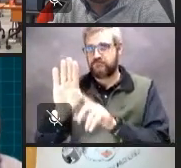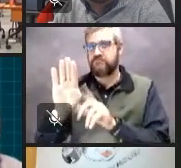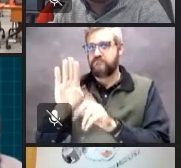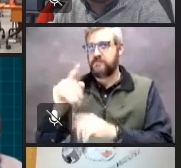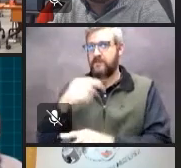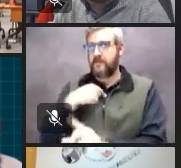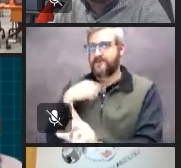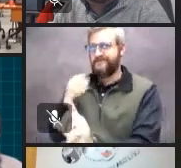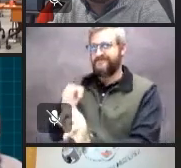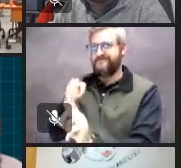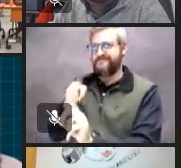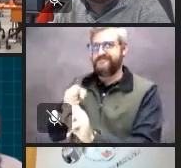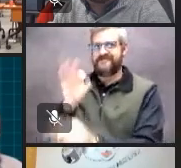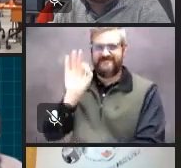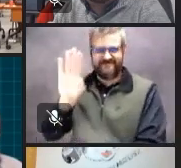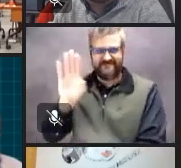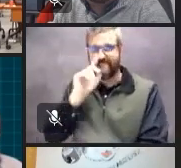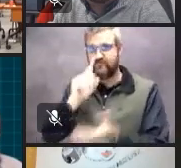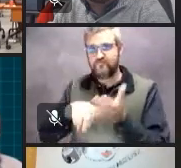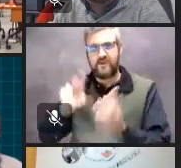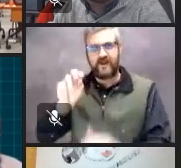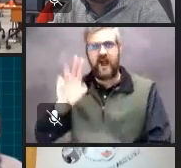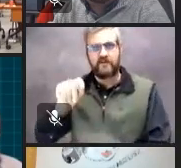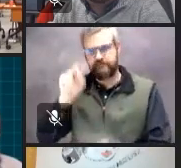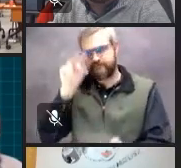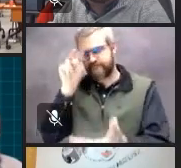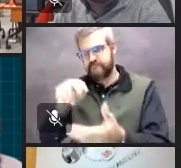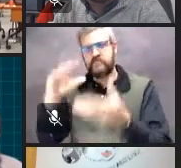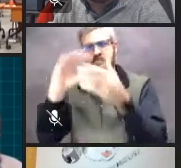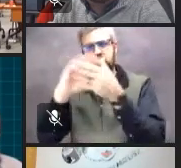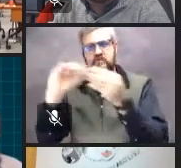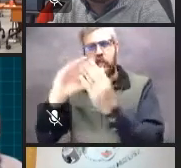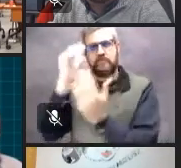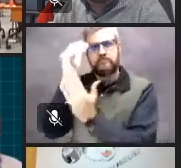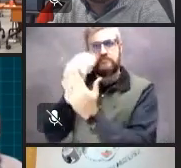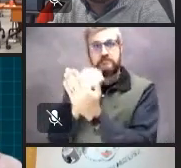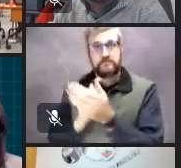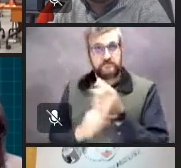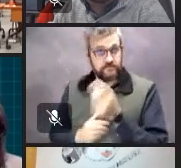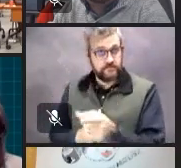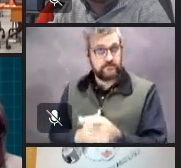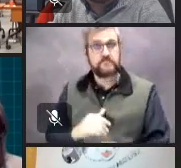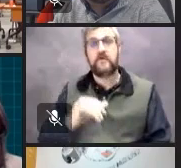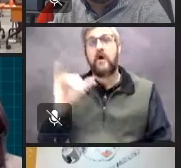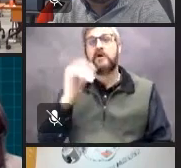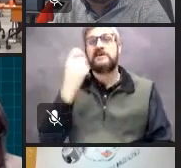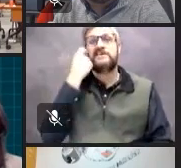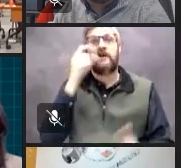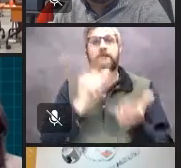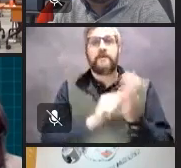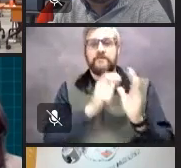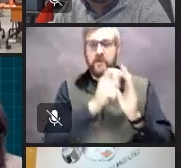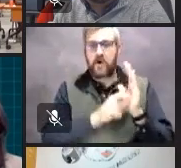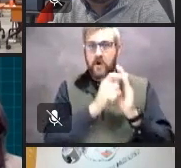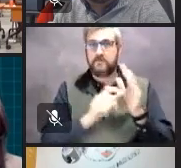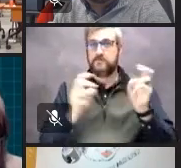go, and check out the stories on there. I also published an article in